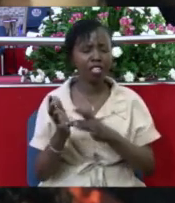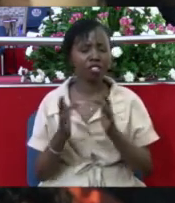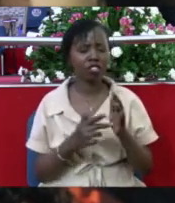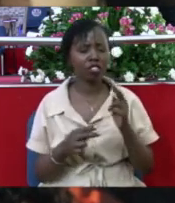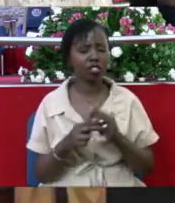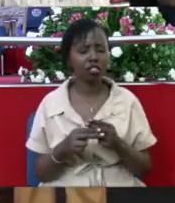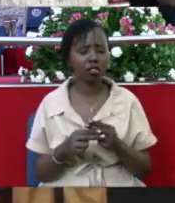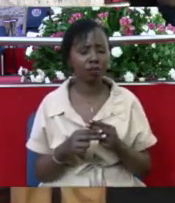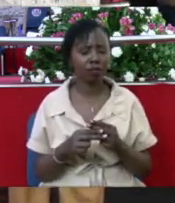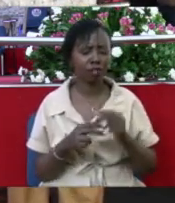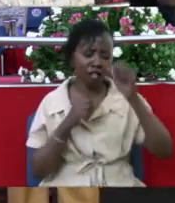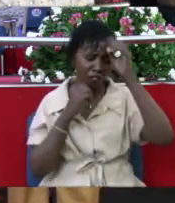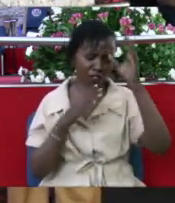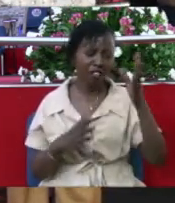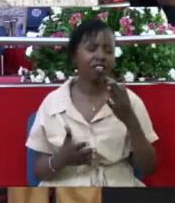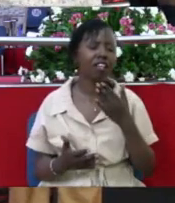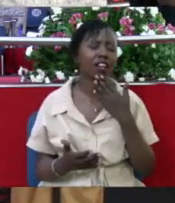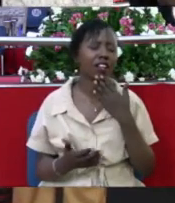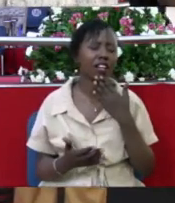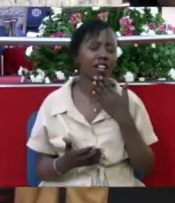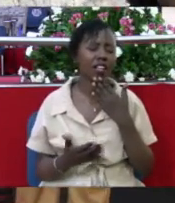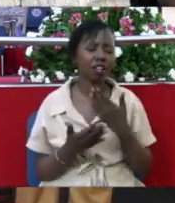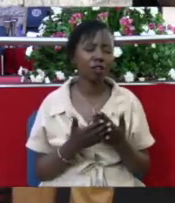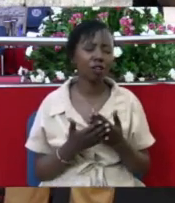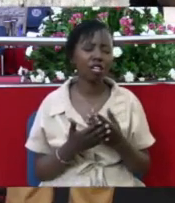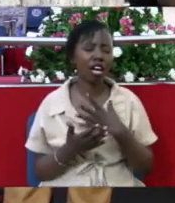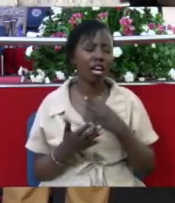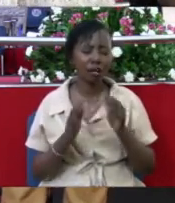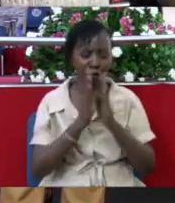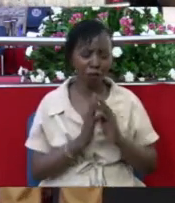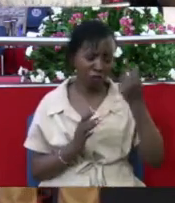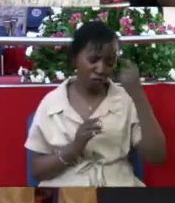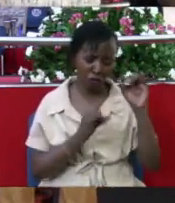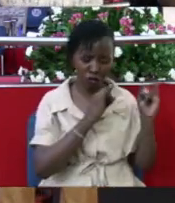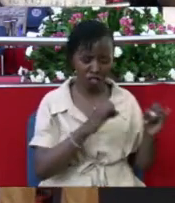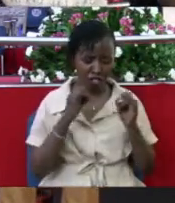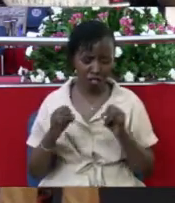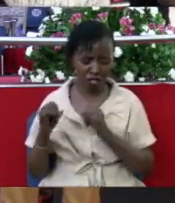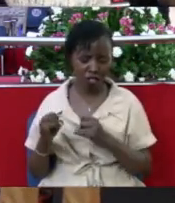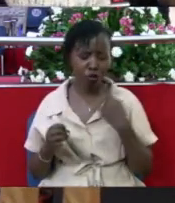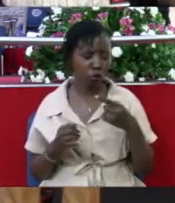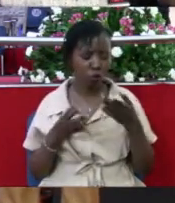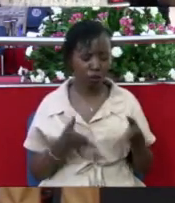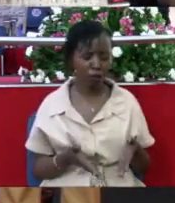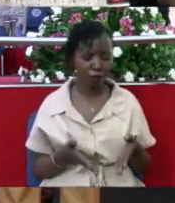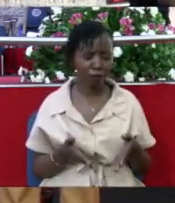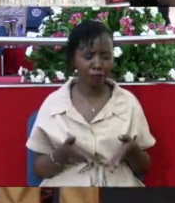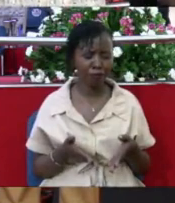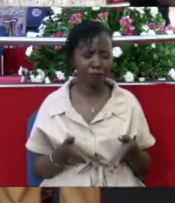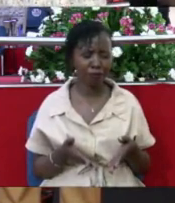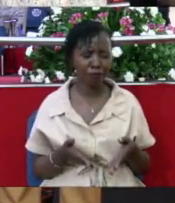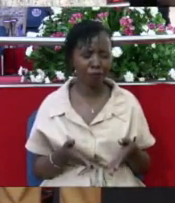jina la Yesu. Father Lord, I pray. Baba Mungu naomba. For each and every one of us in this congregation.